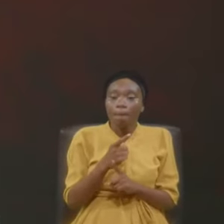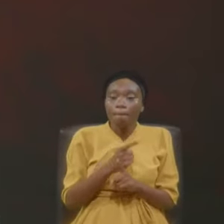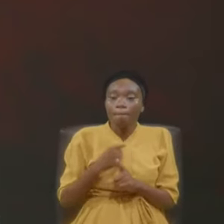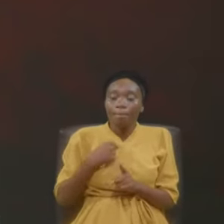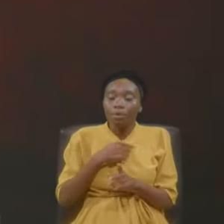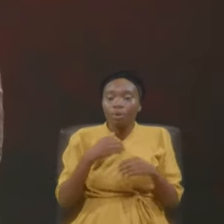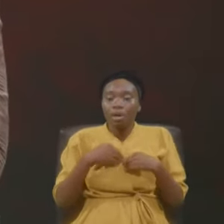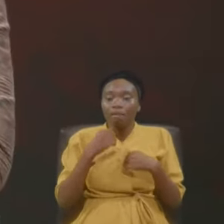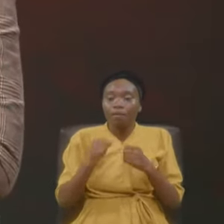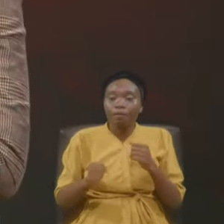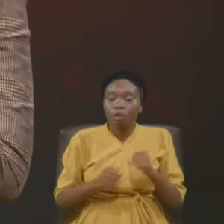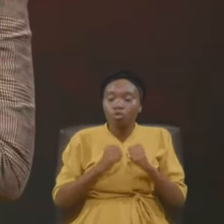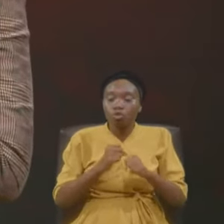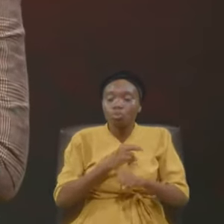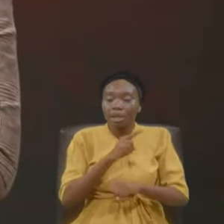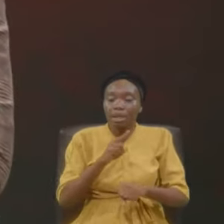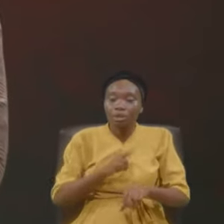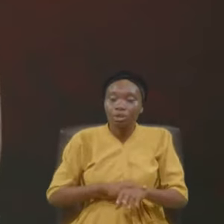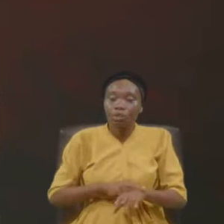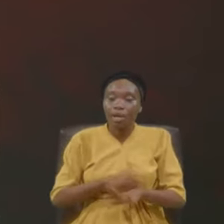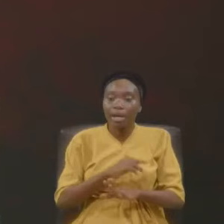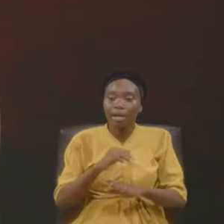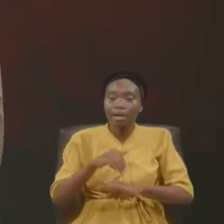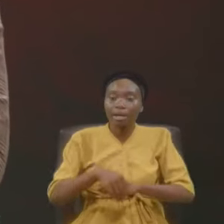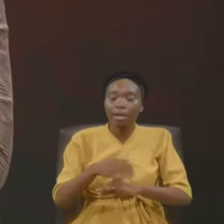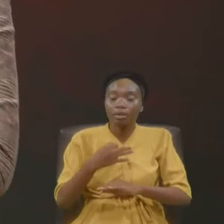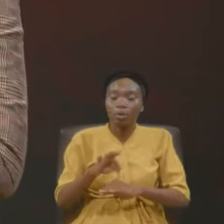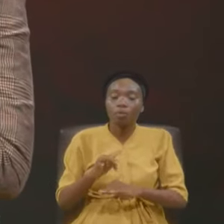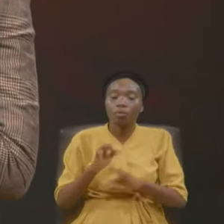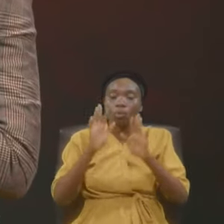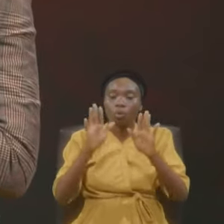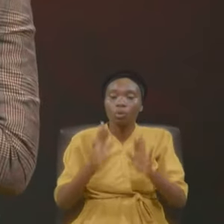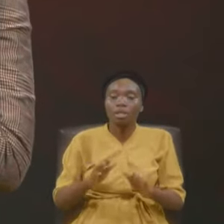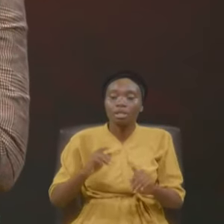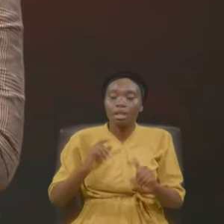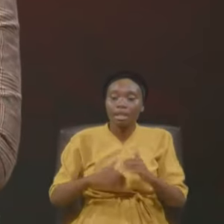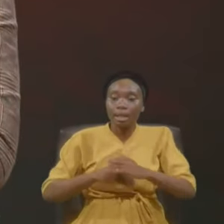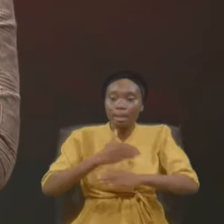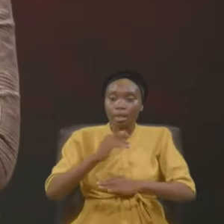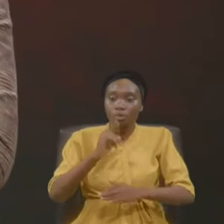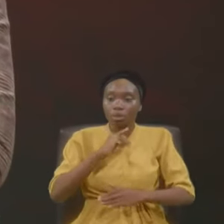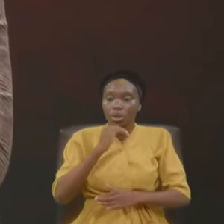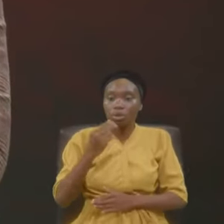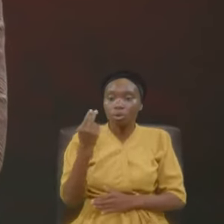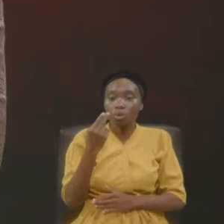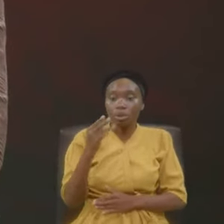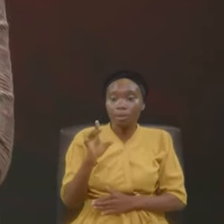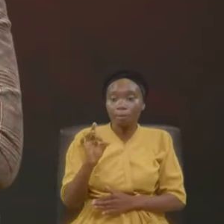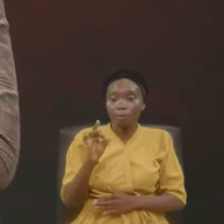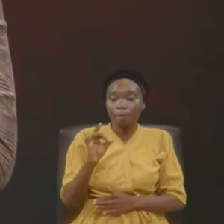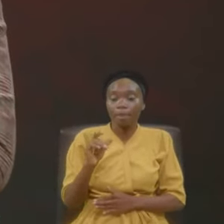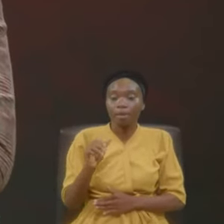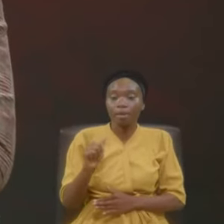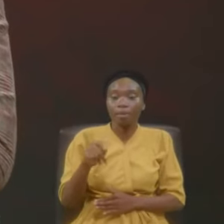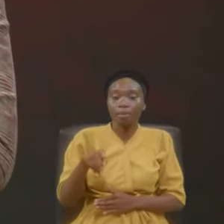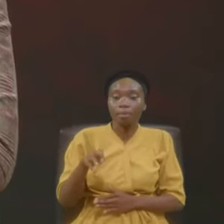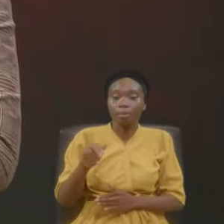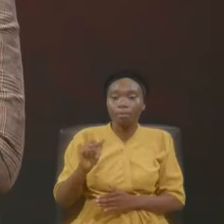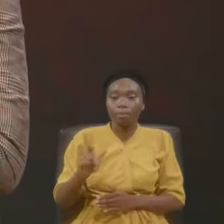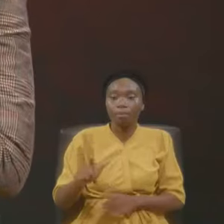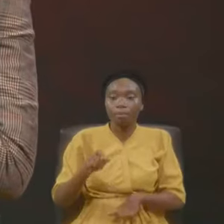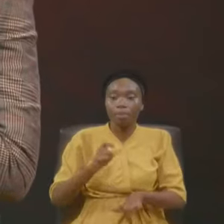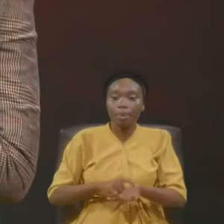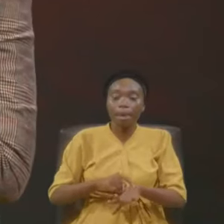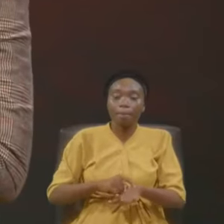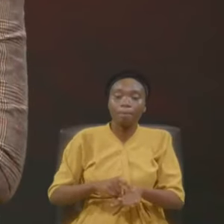Wonders, and the next edition comes up on Thursday, 18th of April, 2024 at 5:30. Please